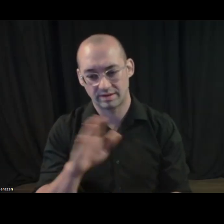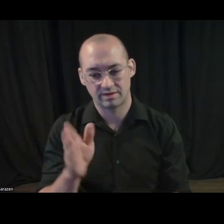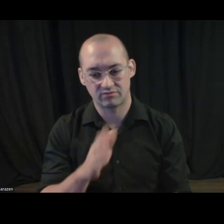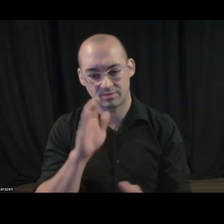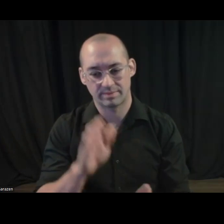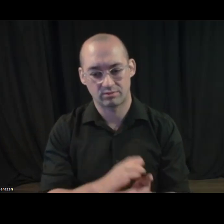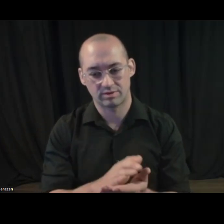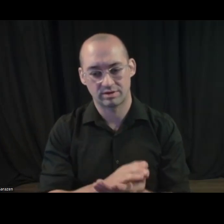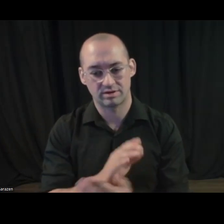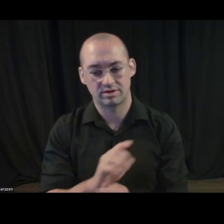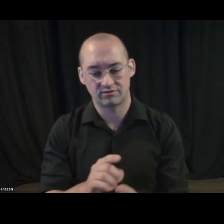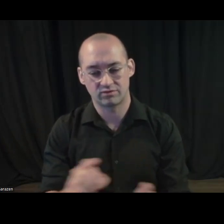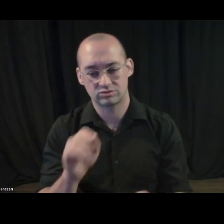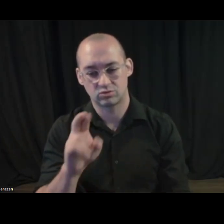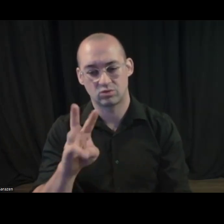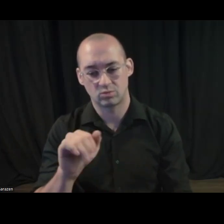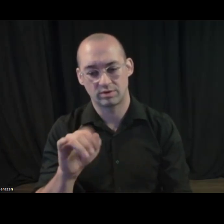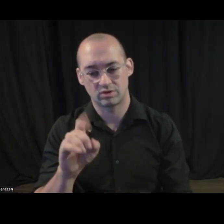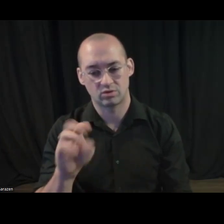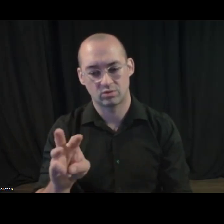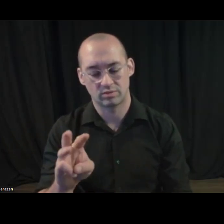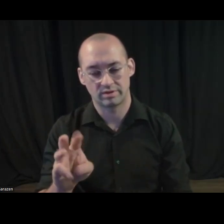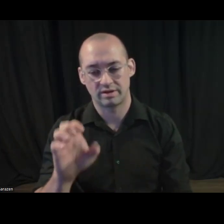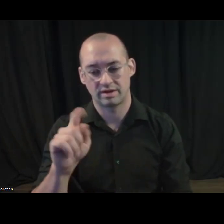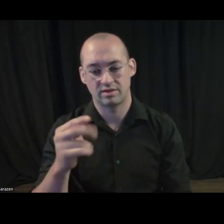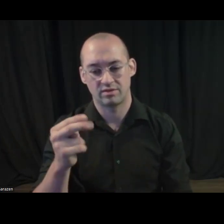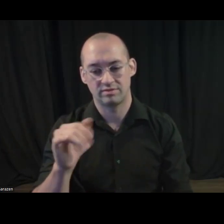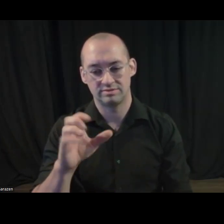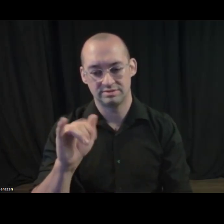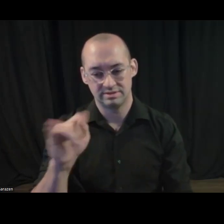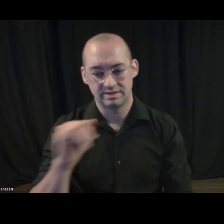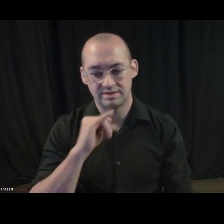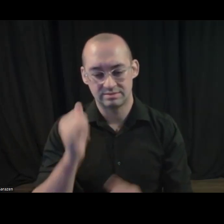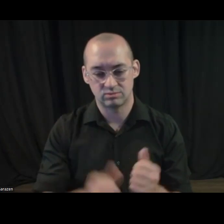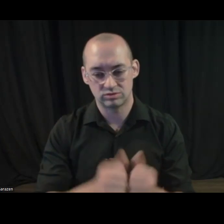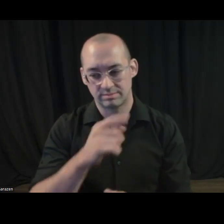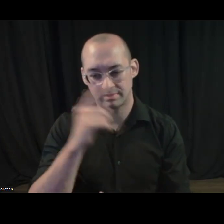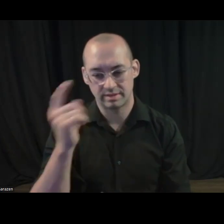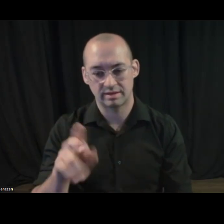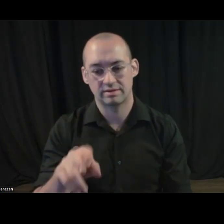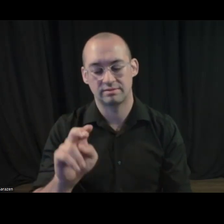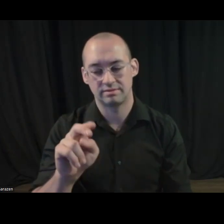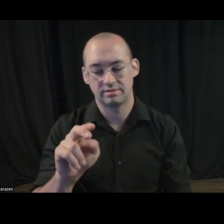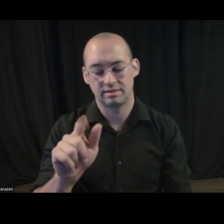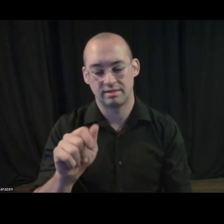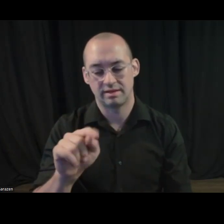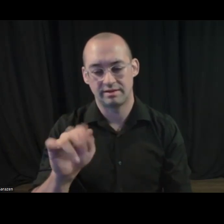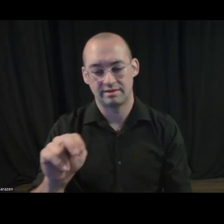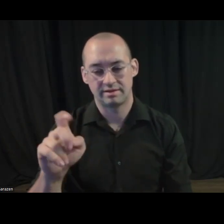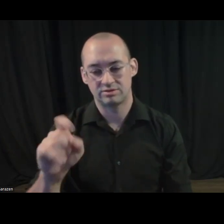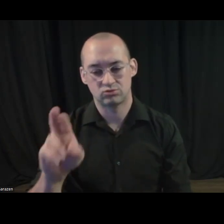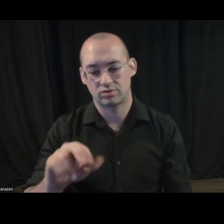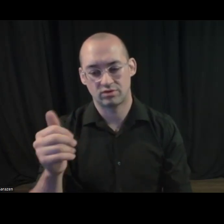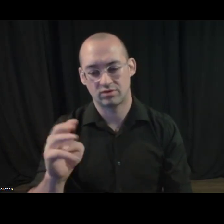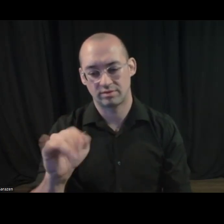or widowed. Ethnicity is primarily African American, Latinx, or another minority. There's a